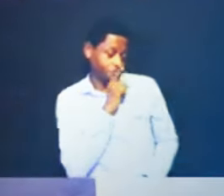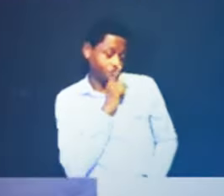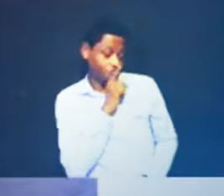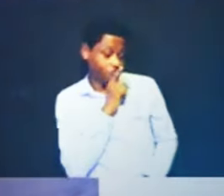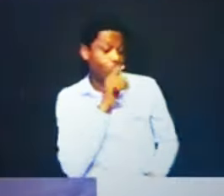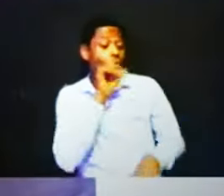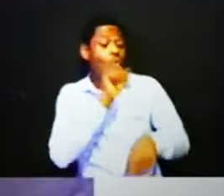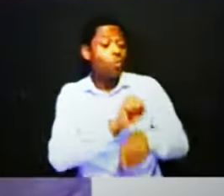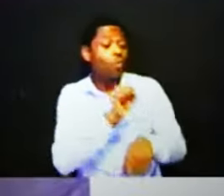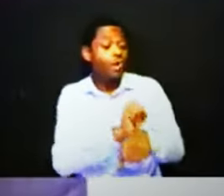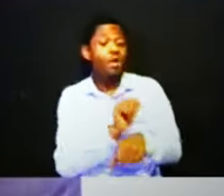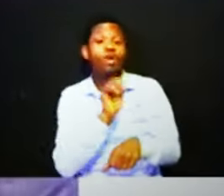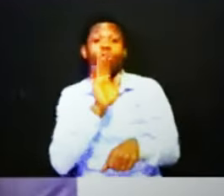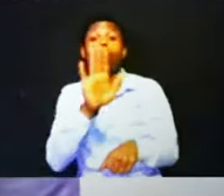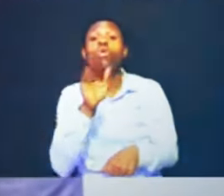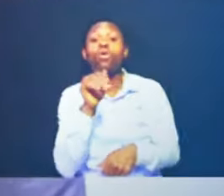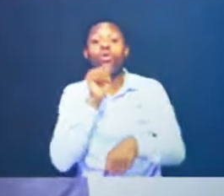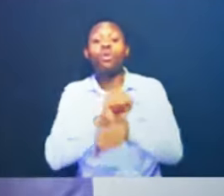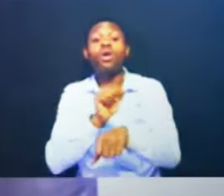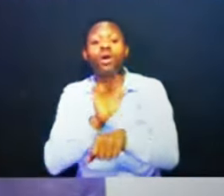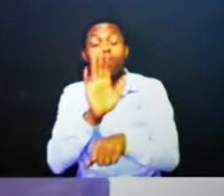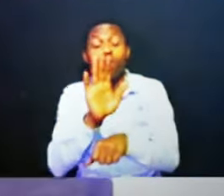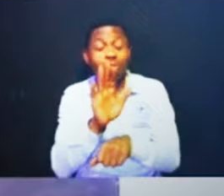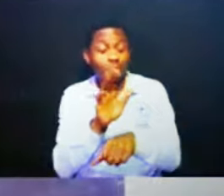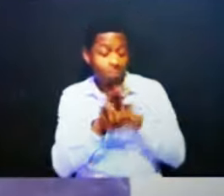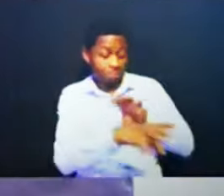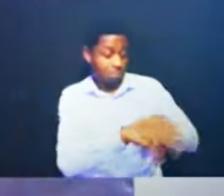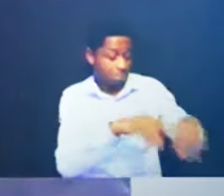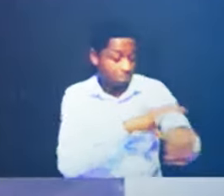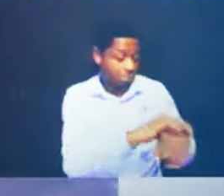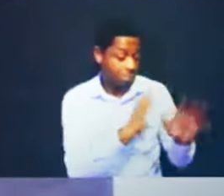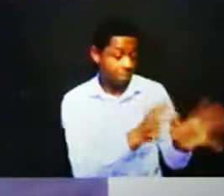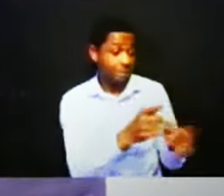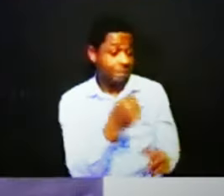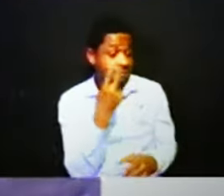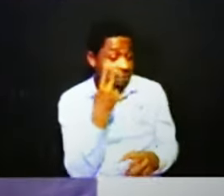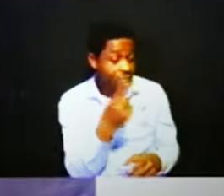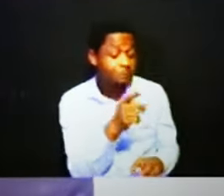The company is not for you. So if you have seen it, don't say